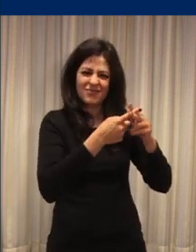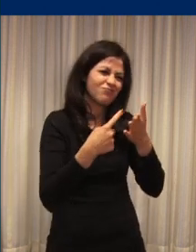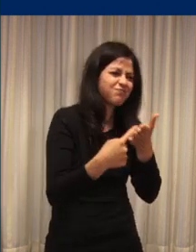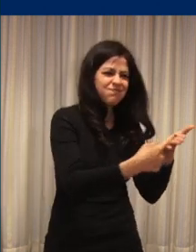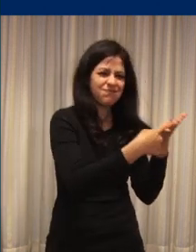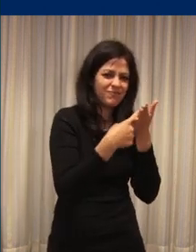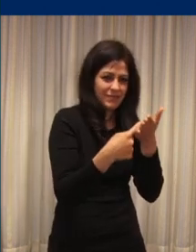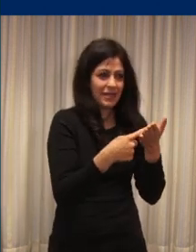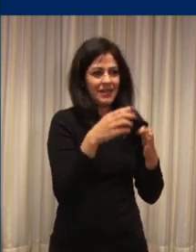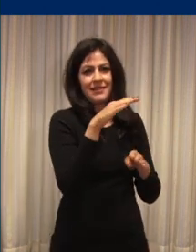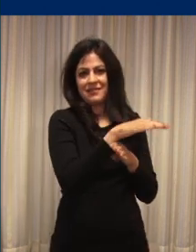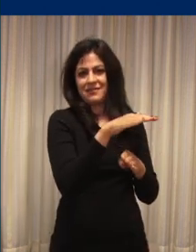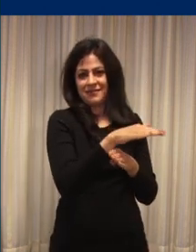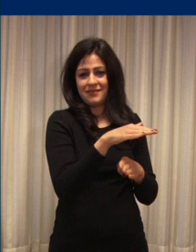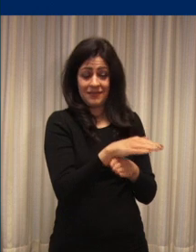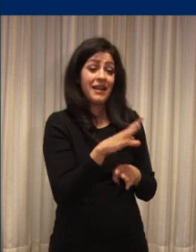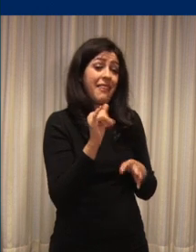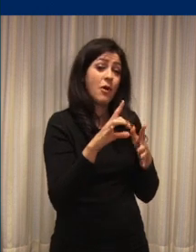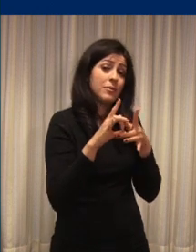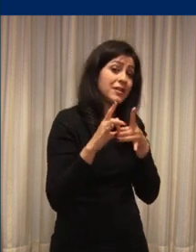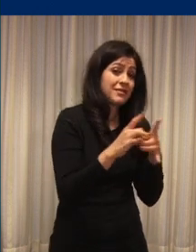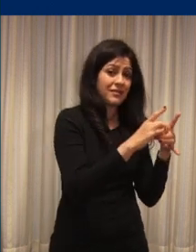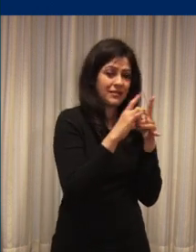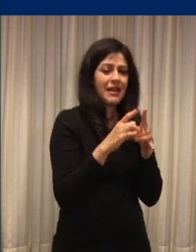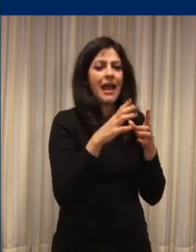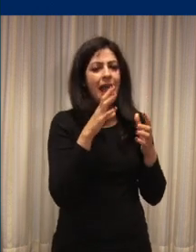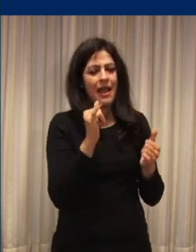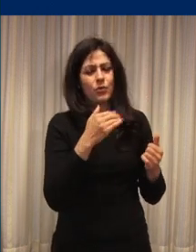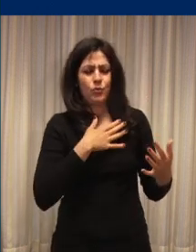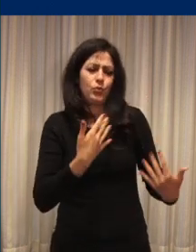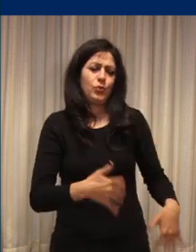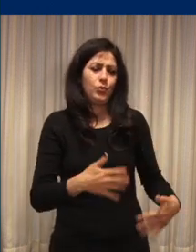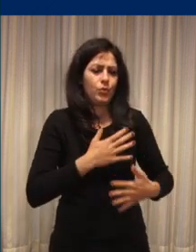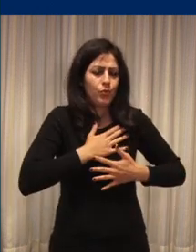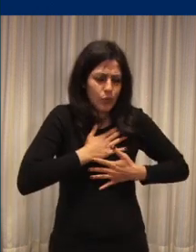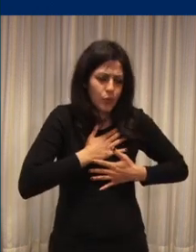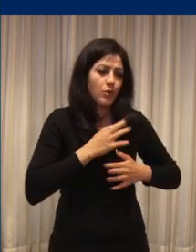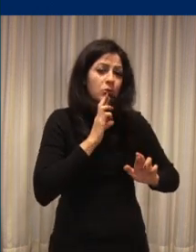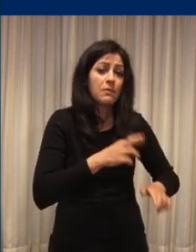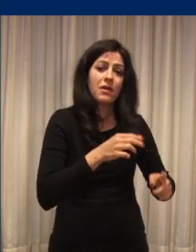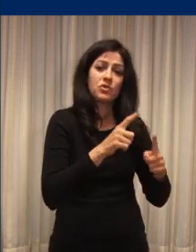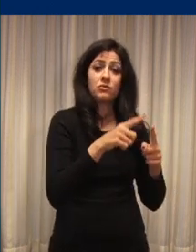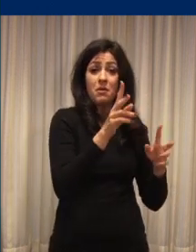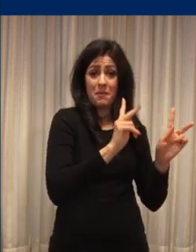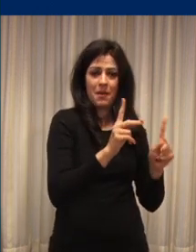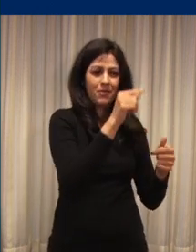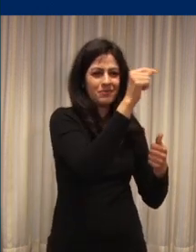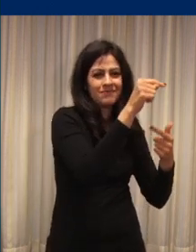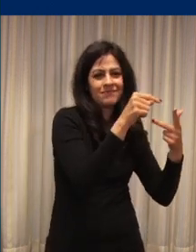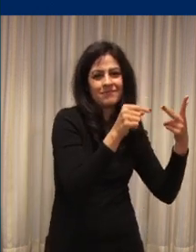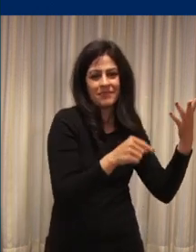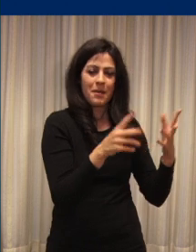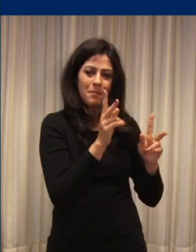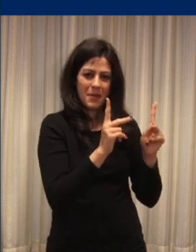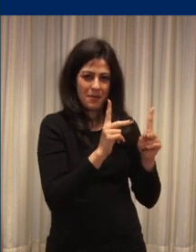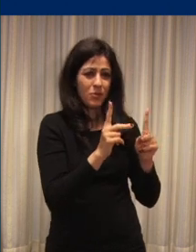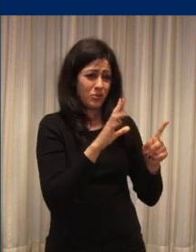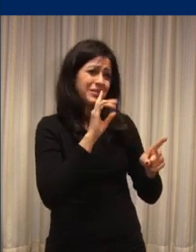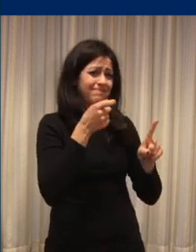task force, and that will be a coordinated and compassionate response to those socioeconomic